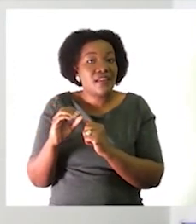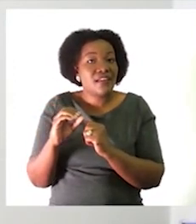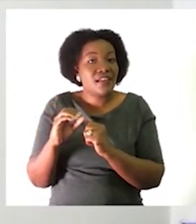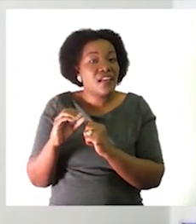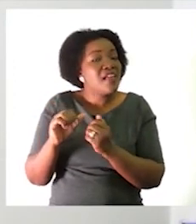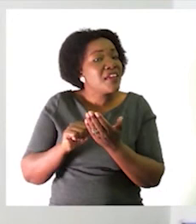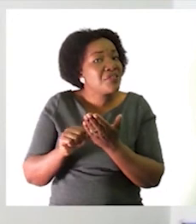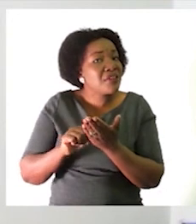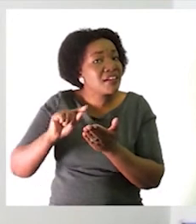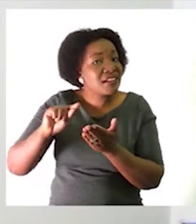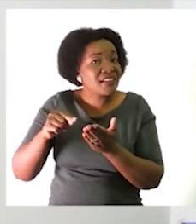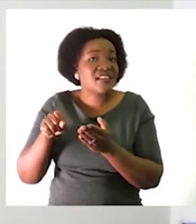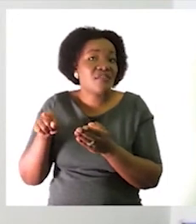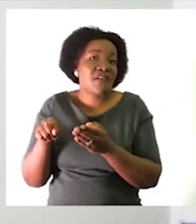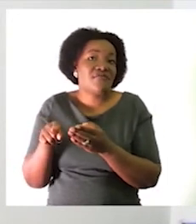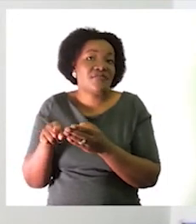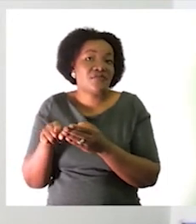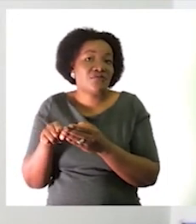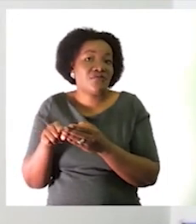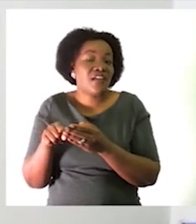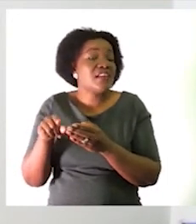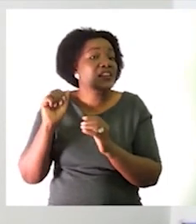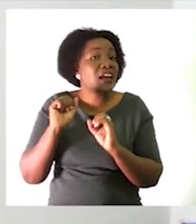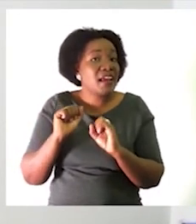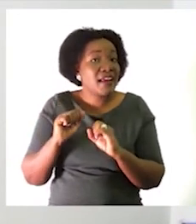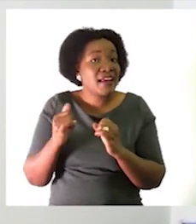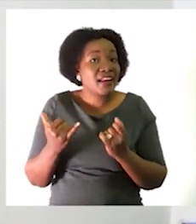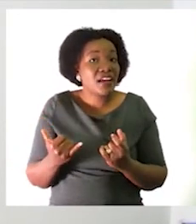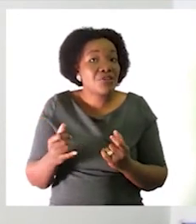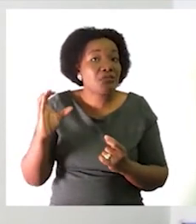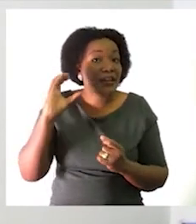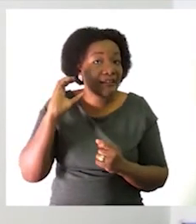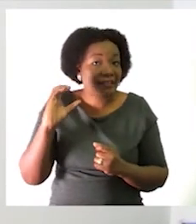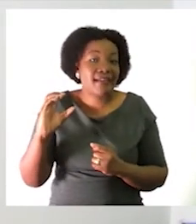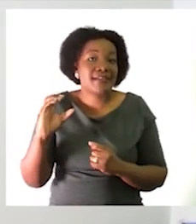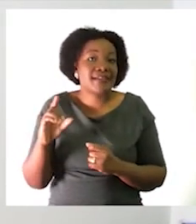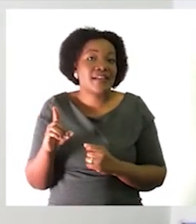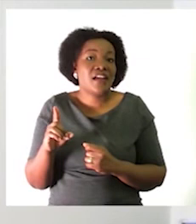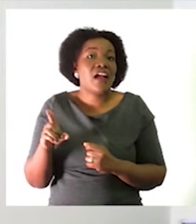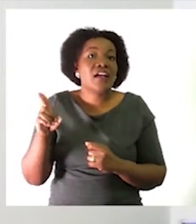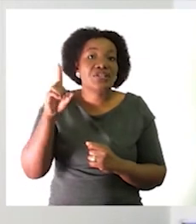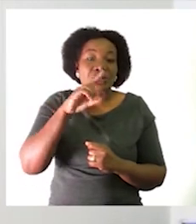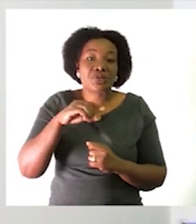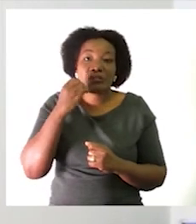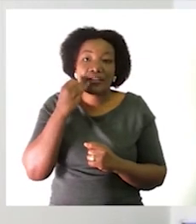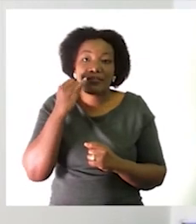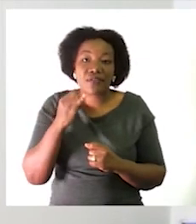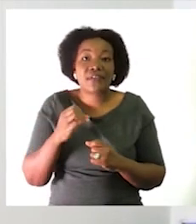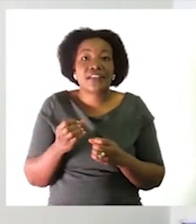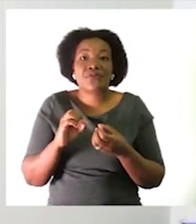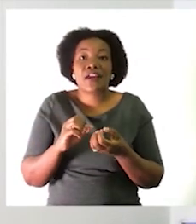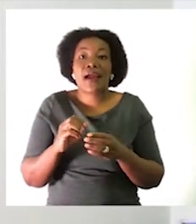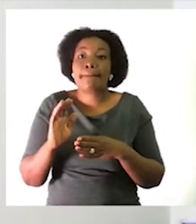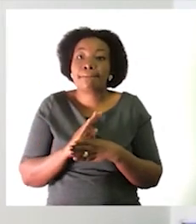we just erase the comma here because we have to put the sign cents to tell us that we are busy with the signs,